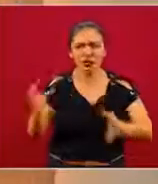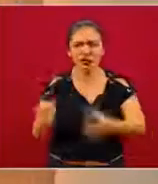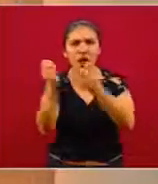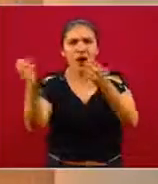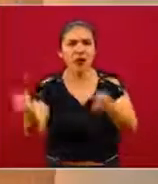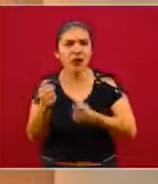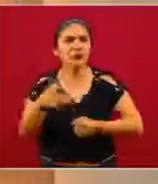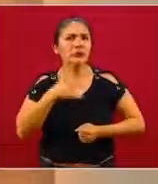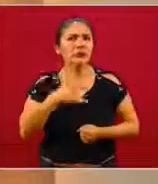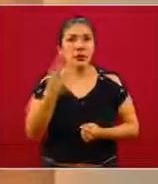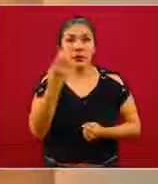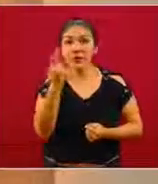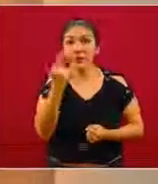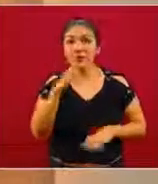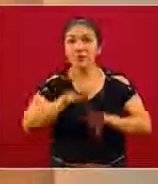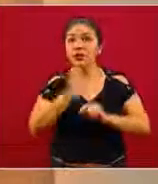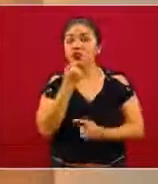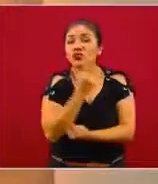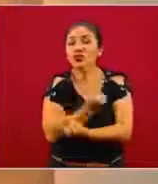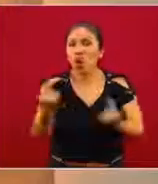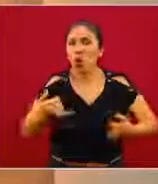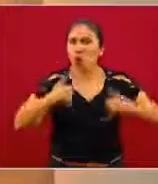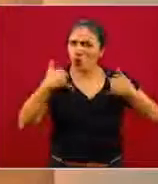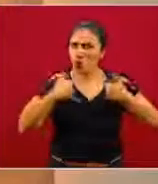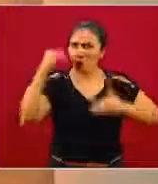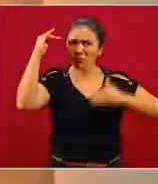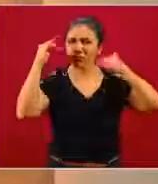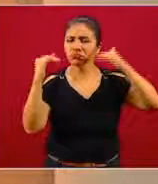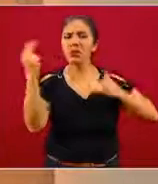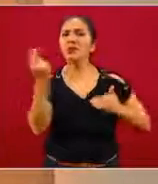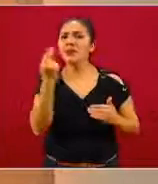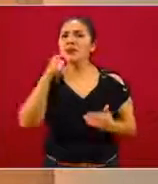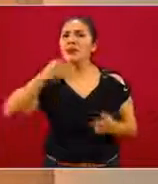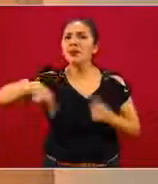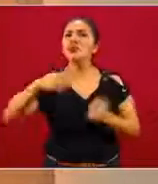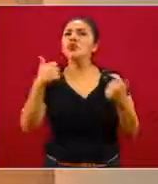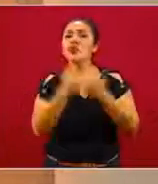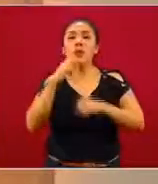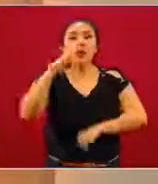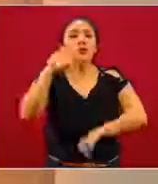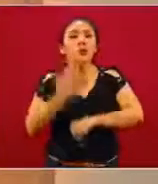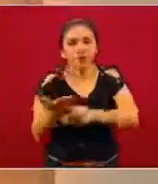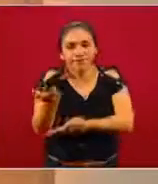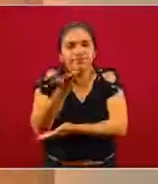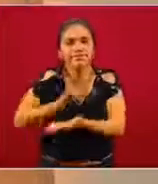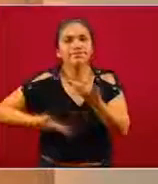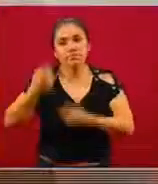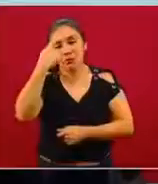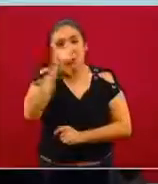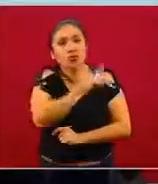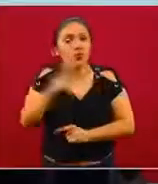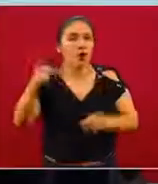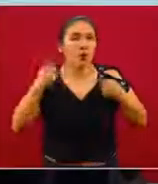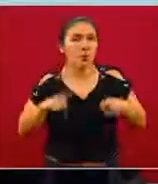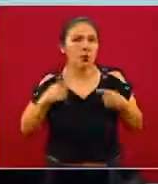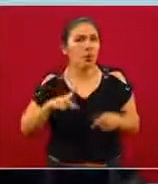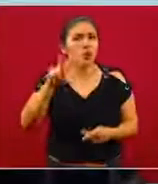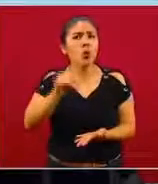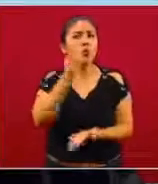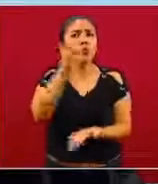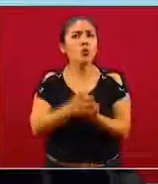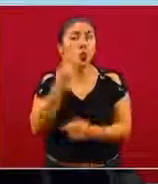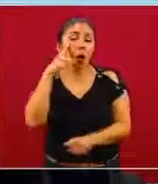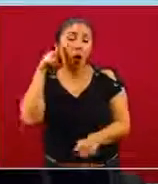lines. So we need to ensure that children and adolescents we are